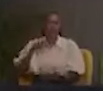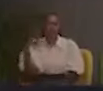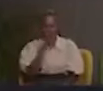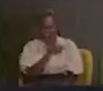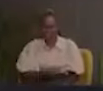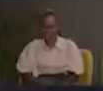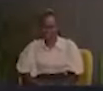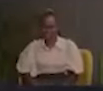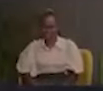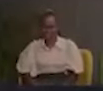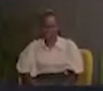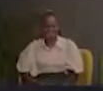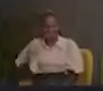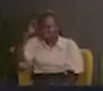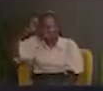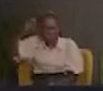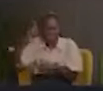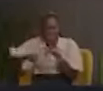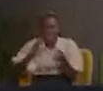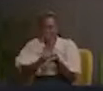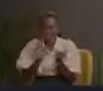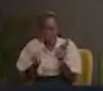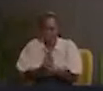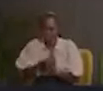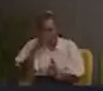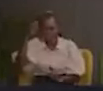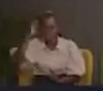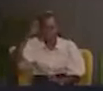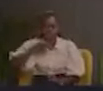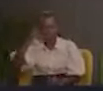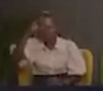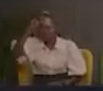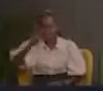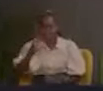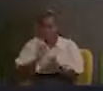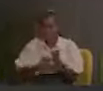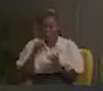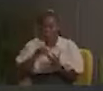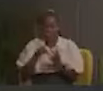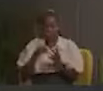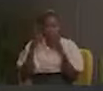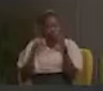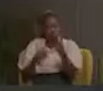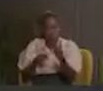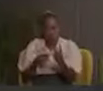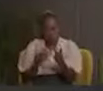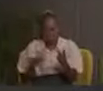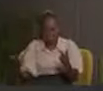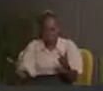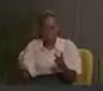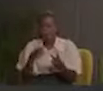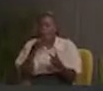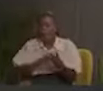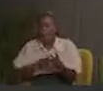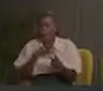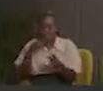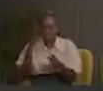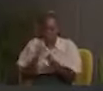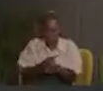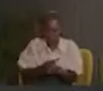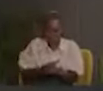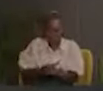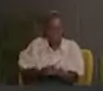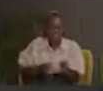repent. Are we together now? The Bible says, by these two immutable things, the oath and the promise, that by these